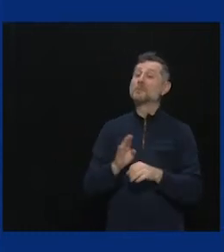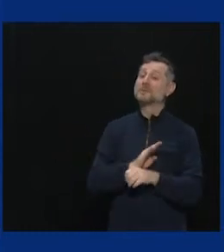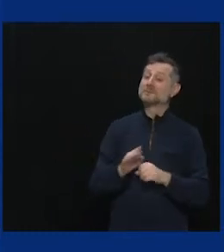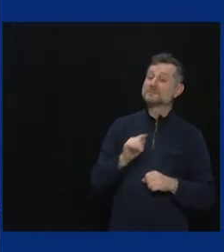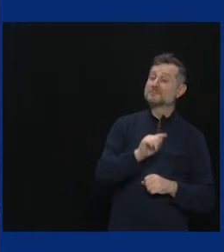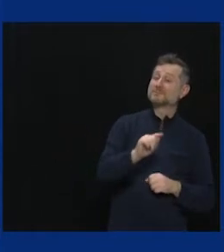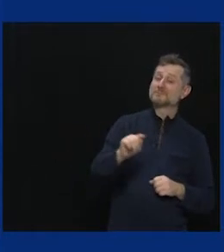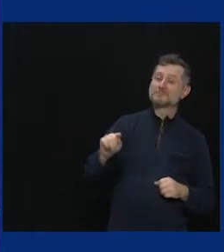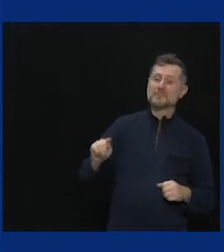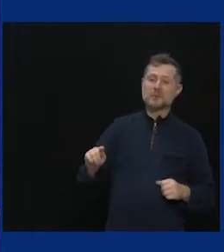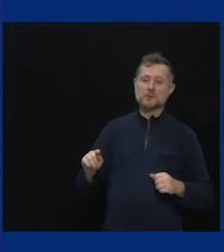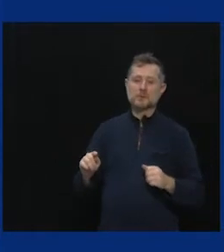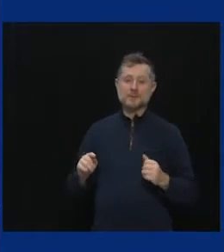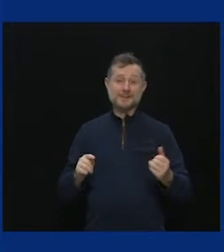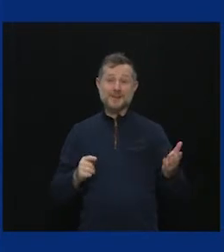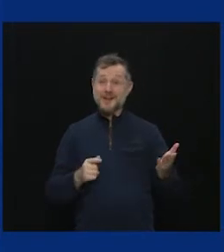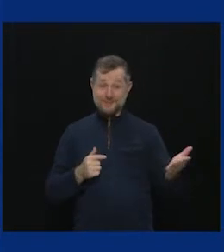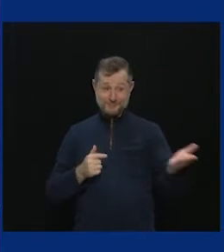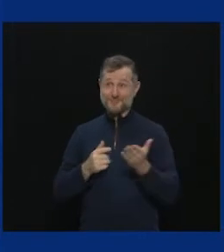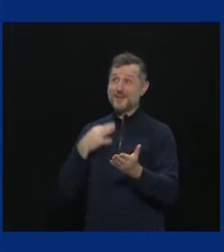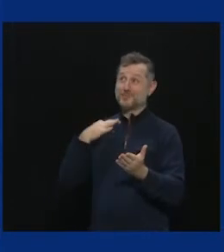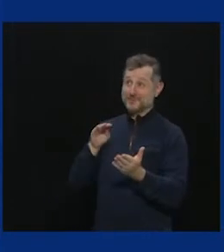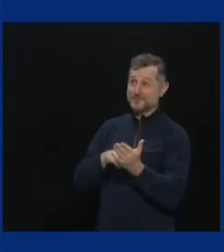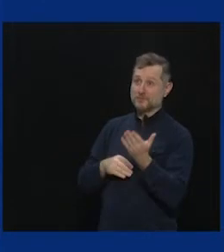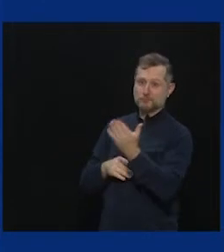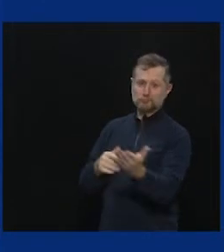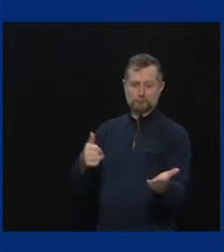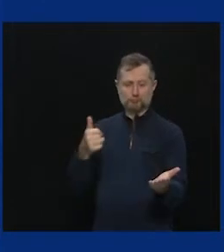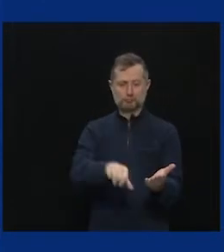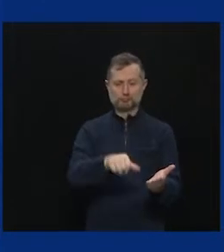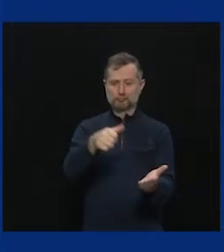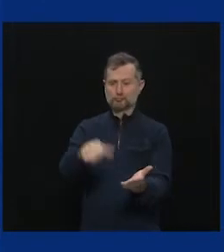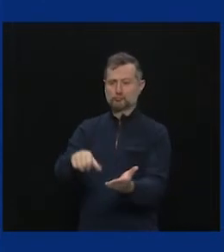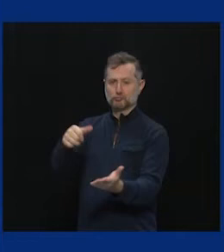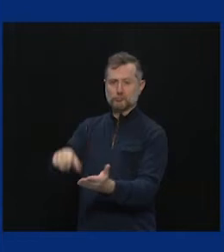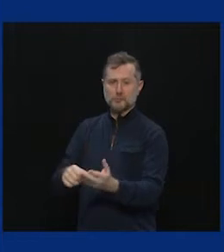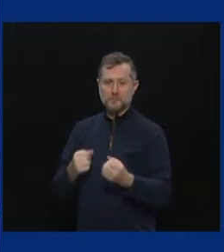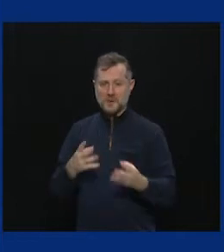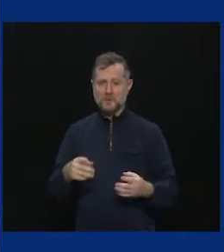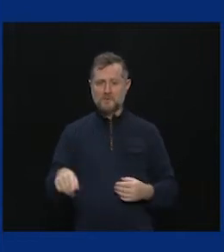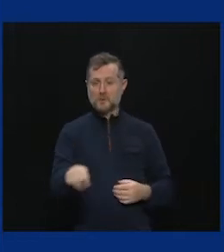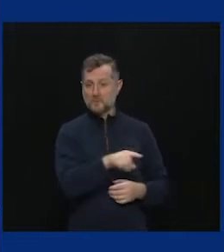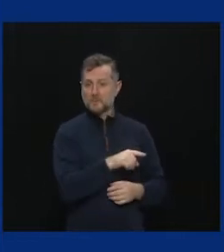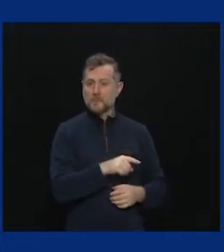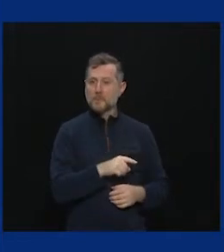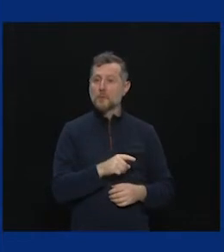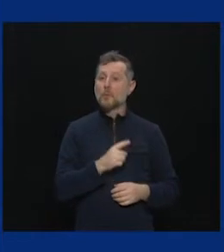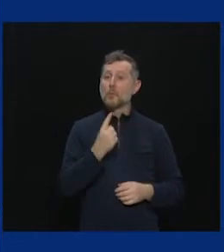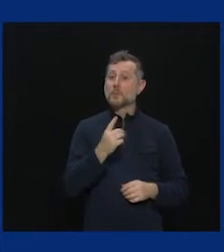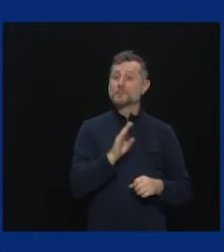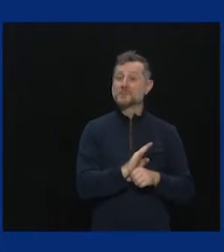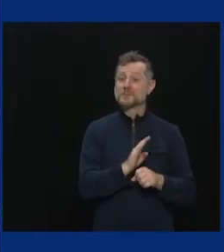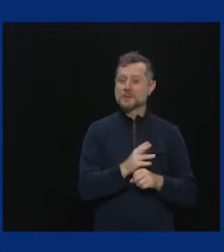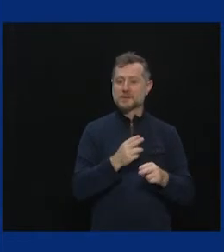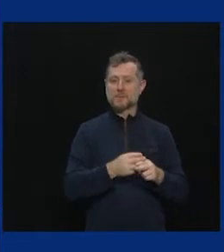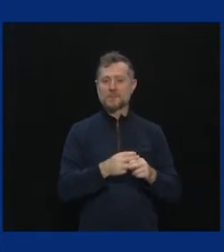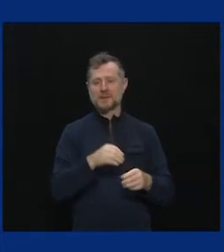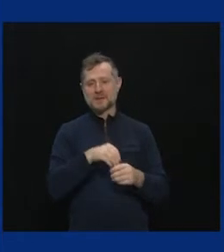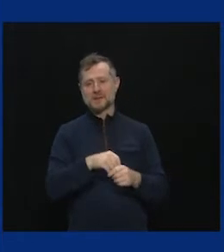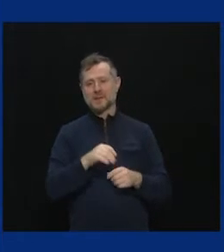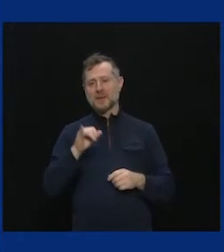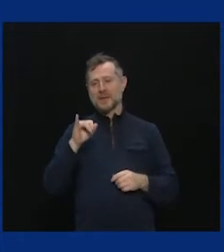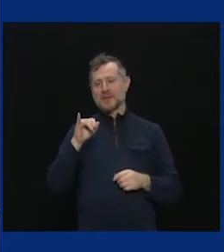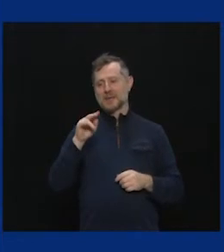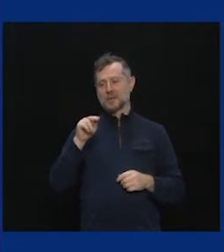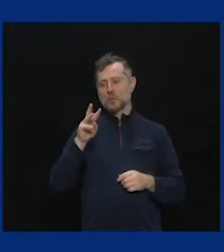Inwood, and many others. Amore is the name of that business in Inwood, owned by a young